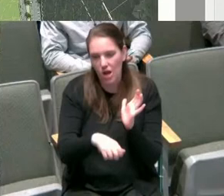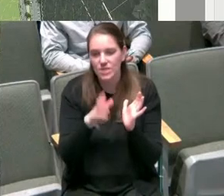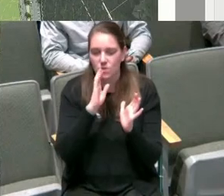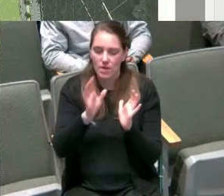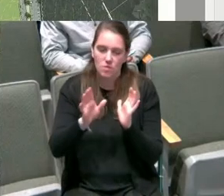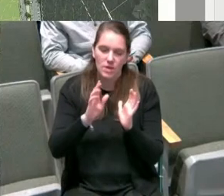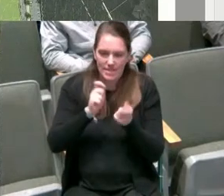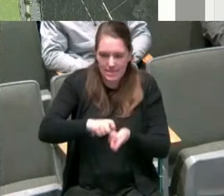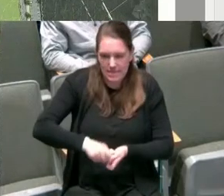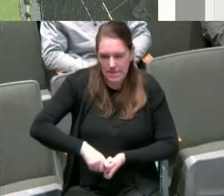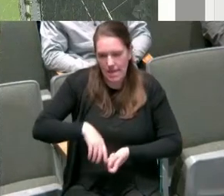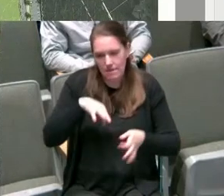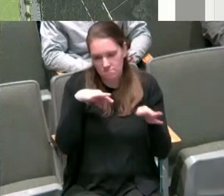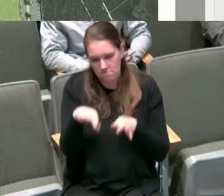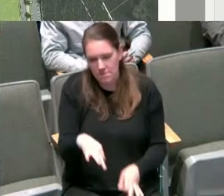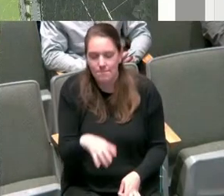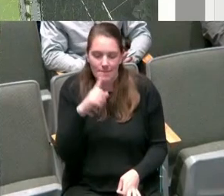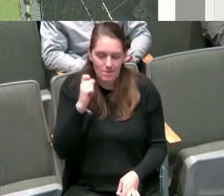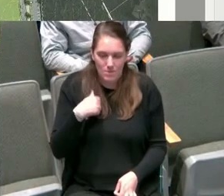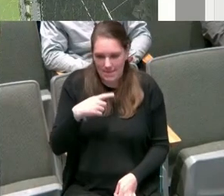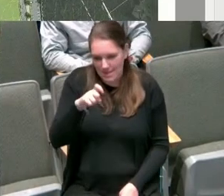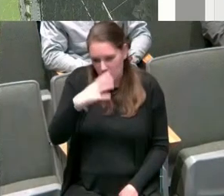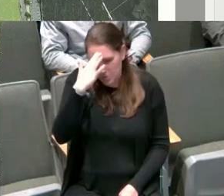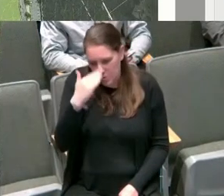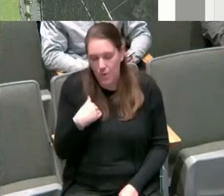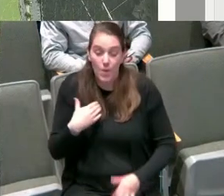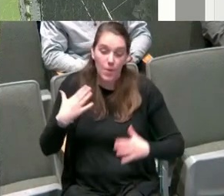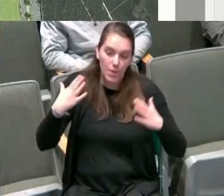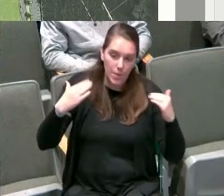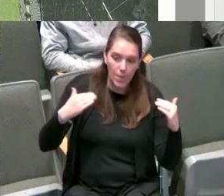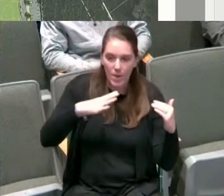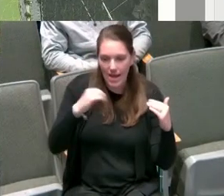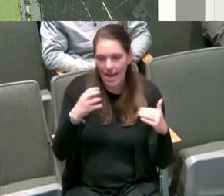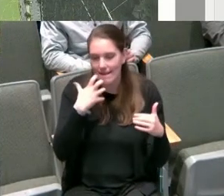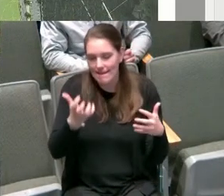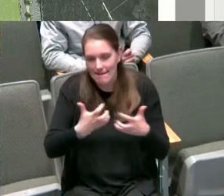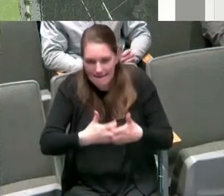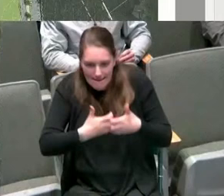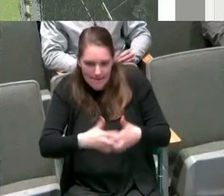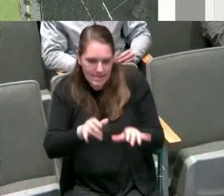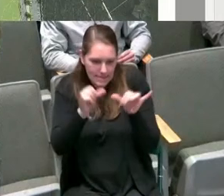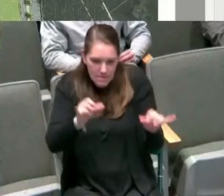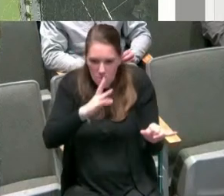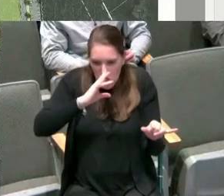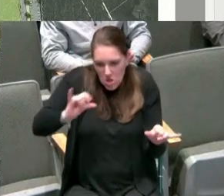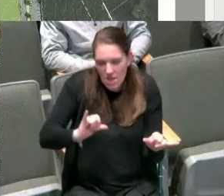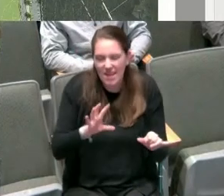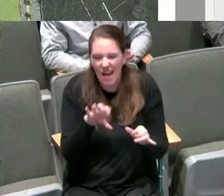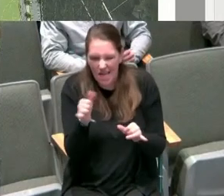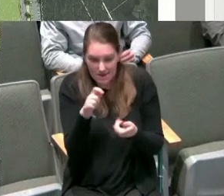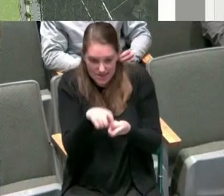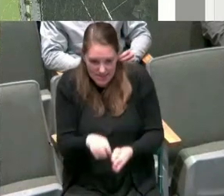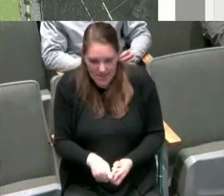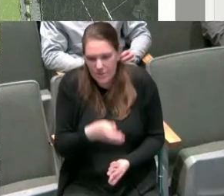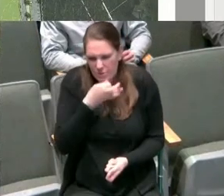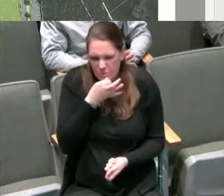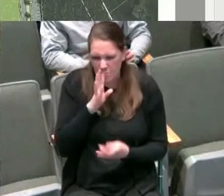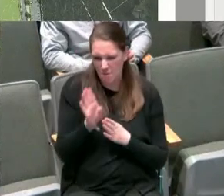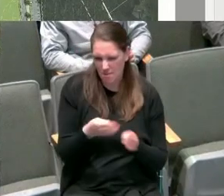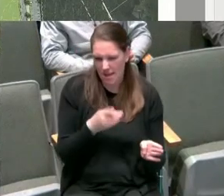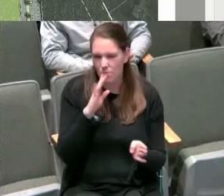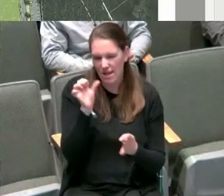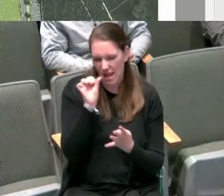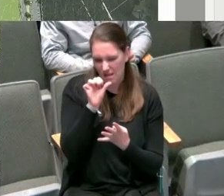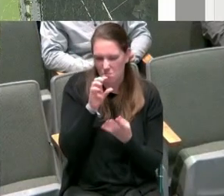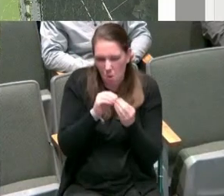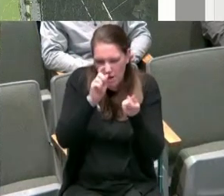systems are going to be what some of the other details of the building are going to be over the next few months um over the